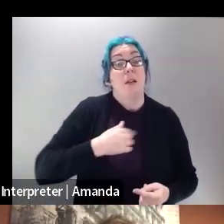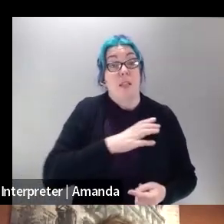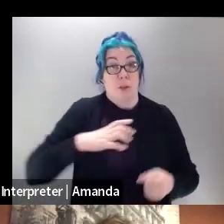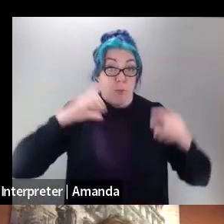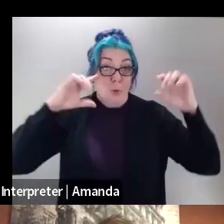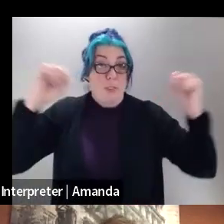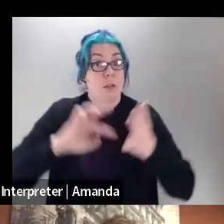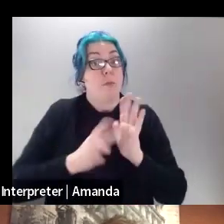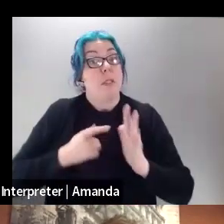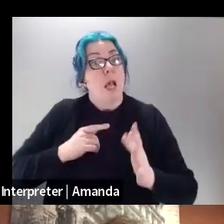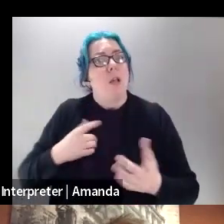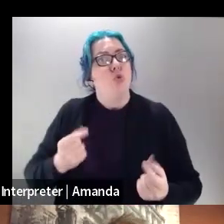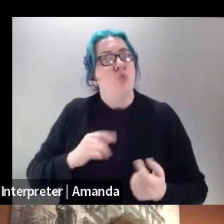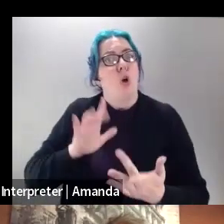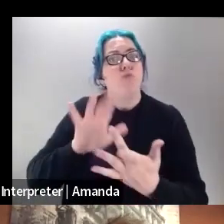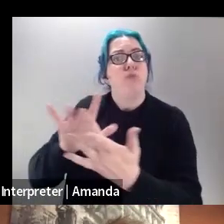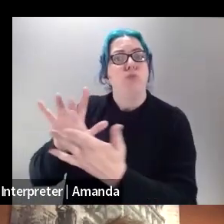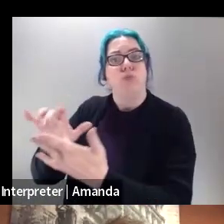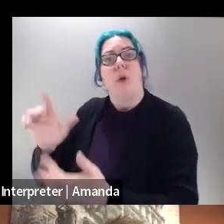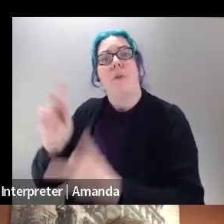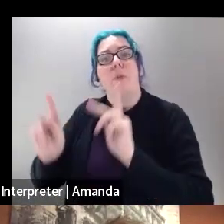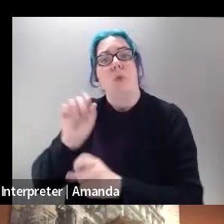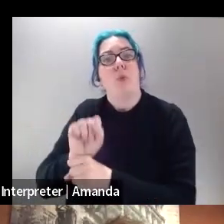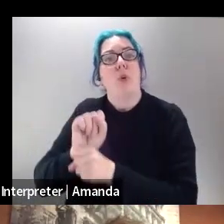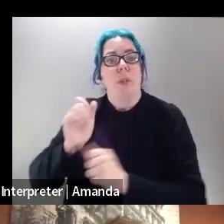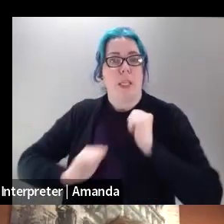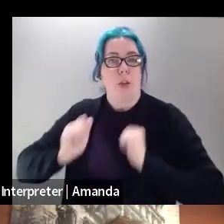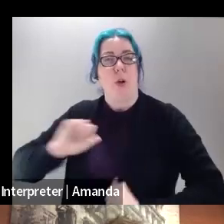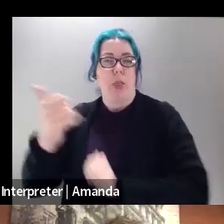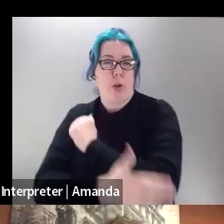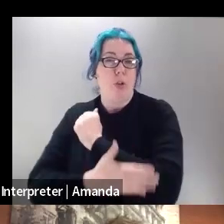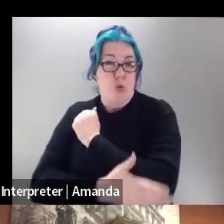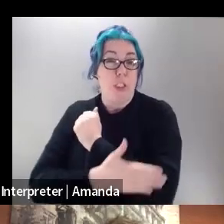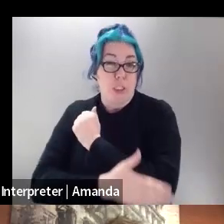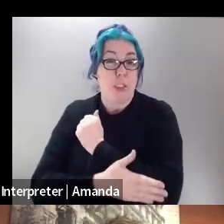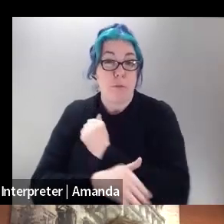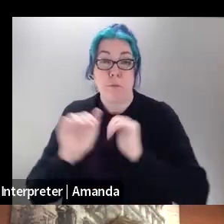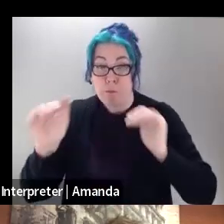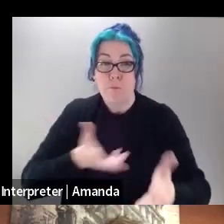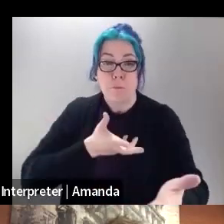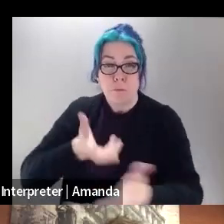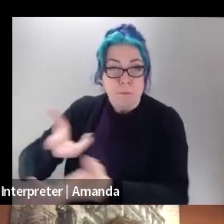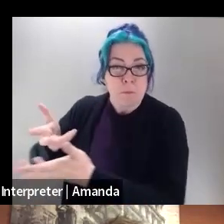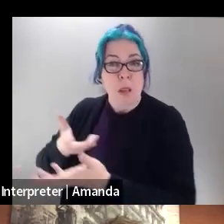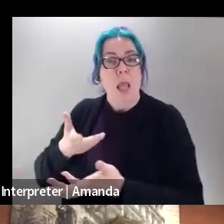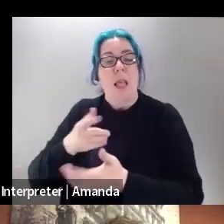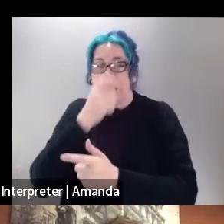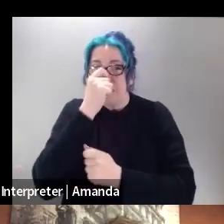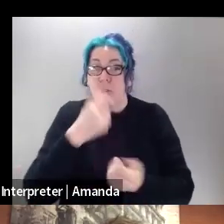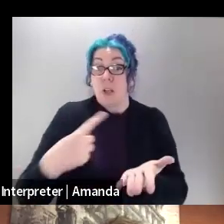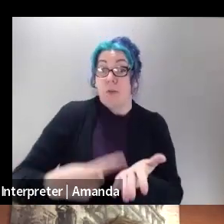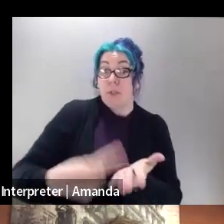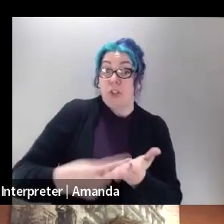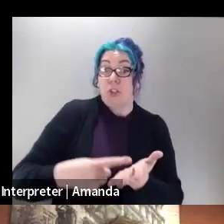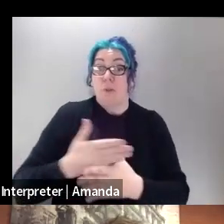that a conversation between members, working artists, and institutional leaders who are leading these